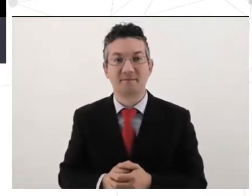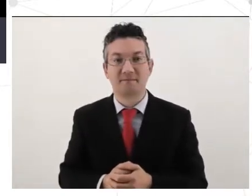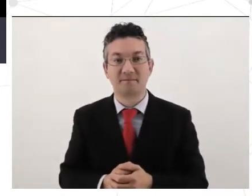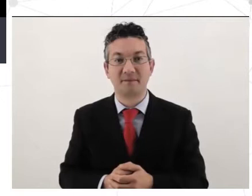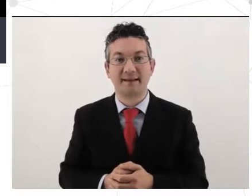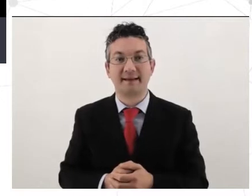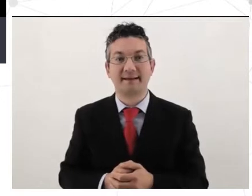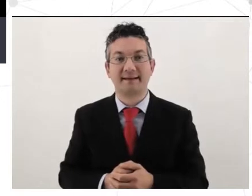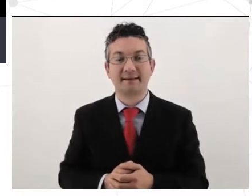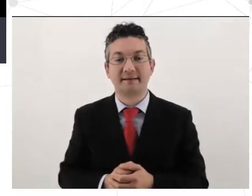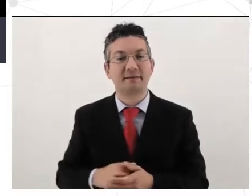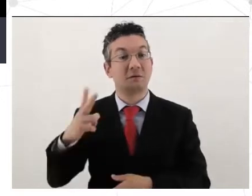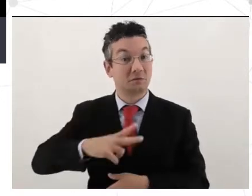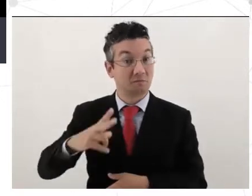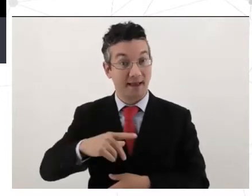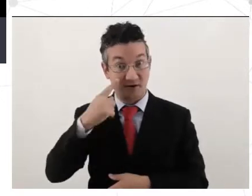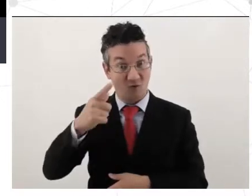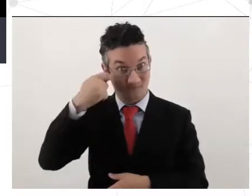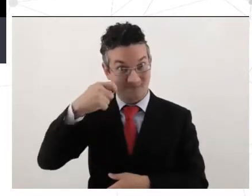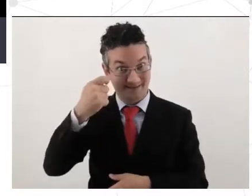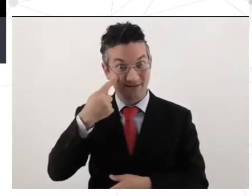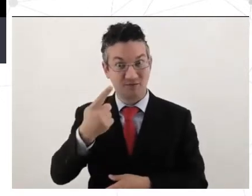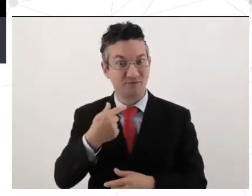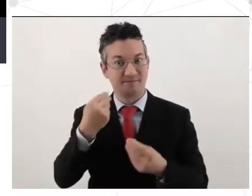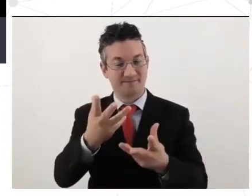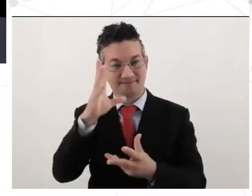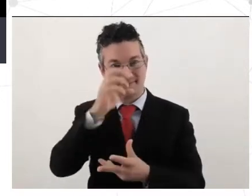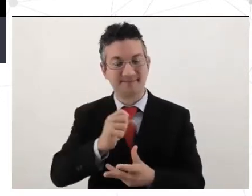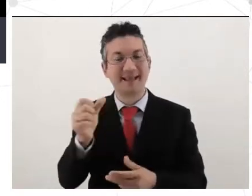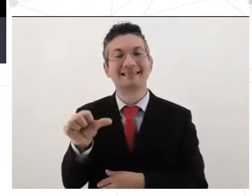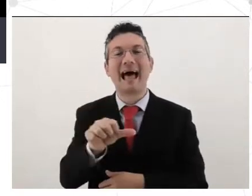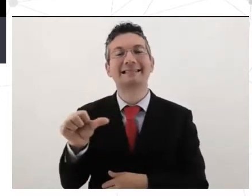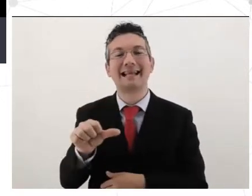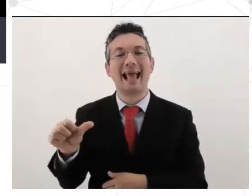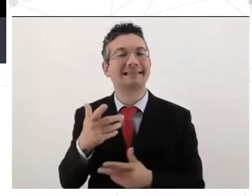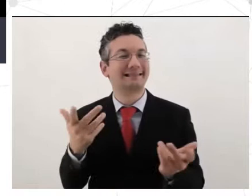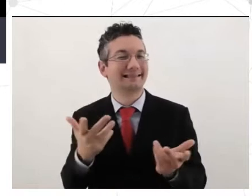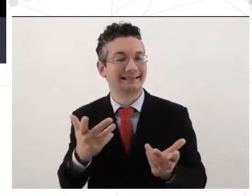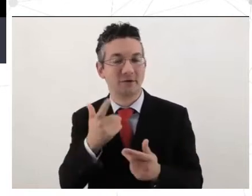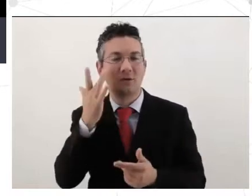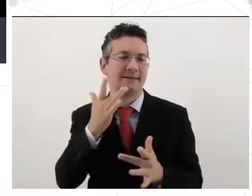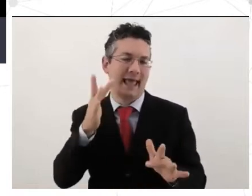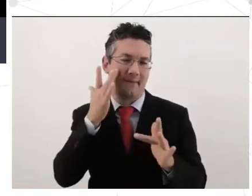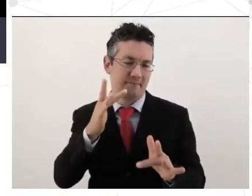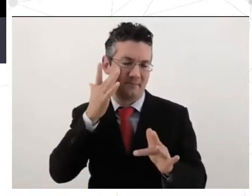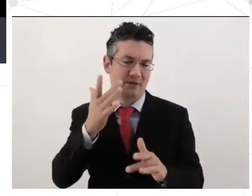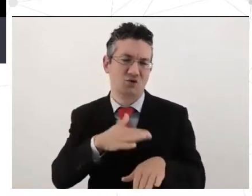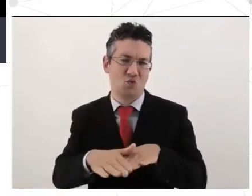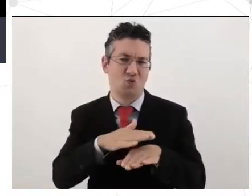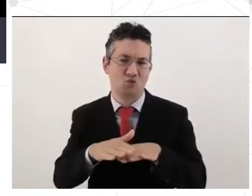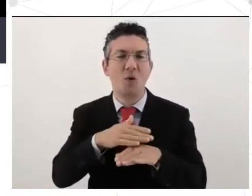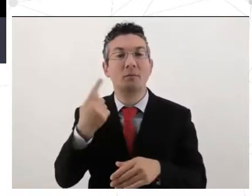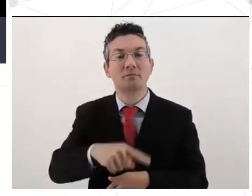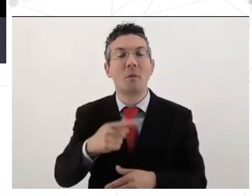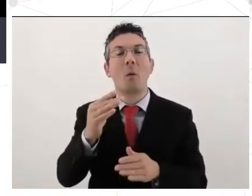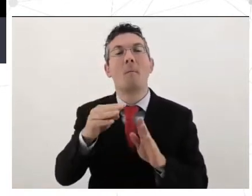mobility tool like this into your experience for an extended period of time. And it's really these two concepts that are the